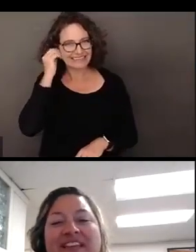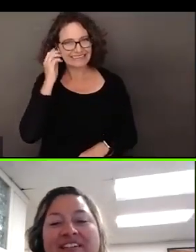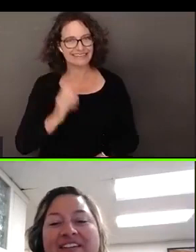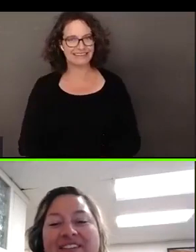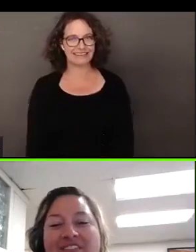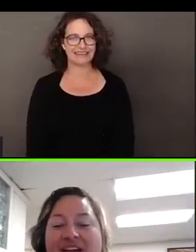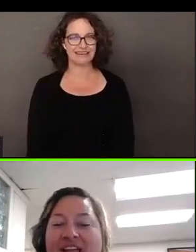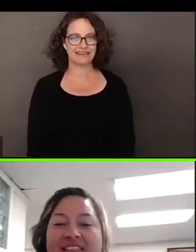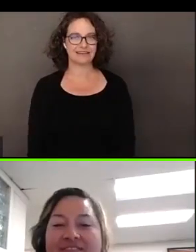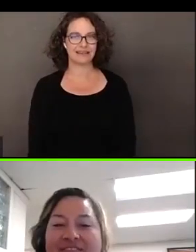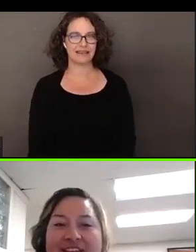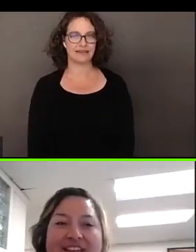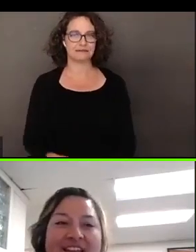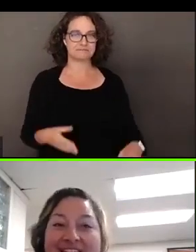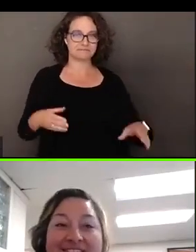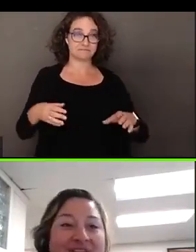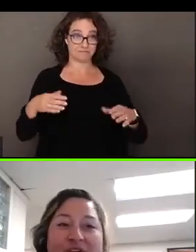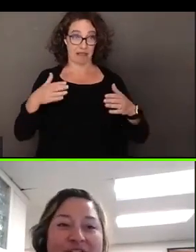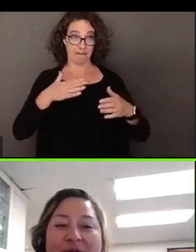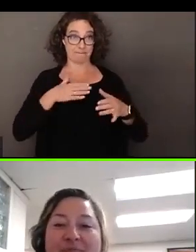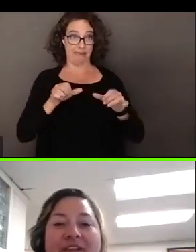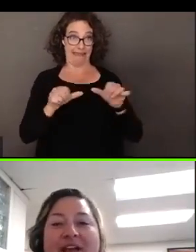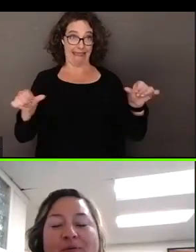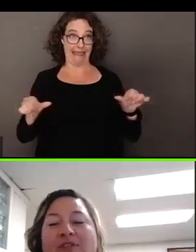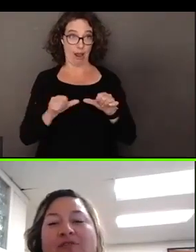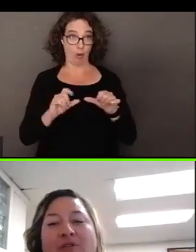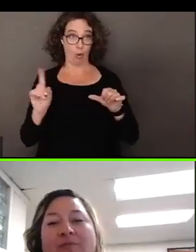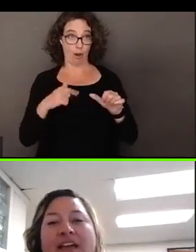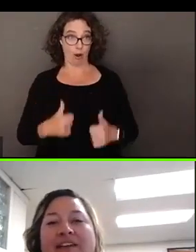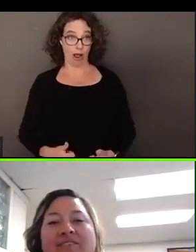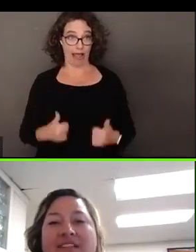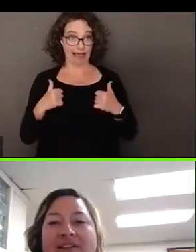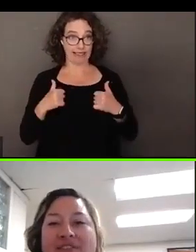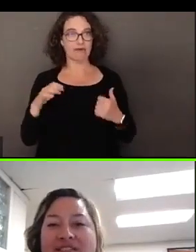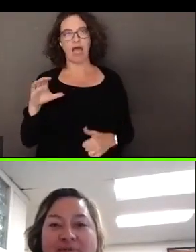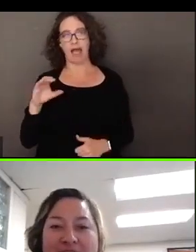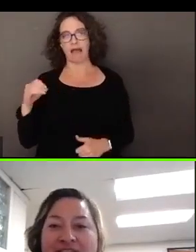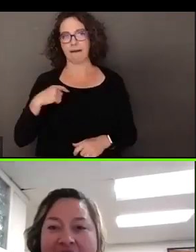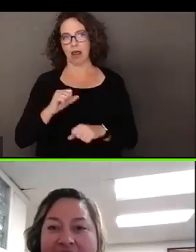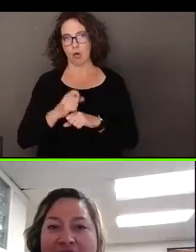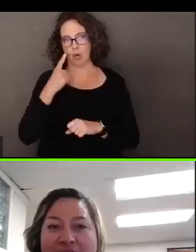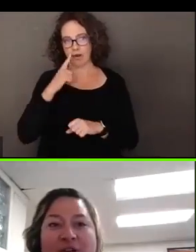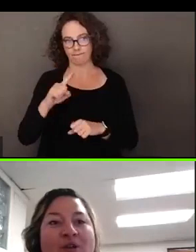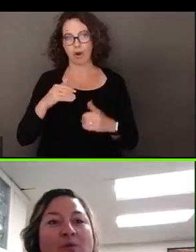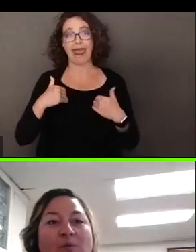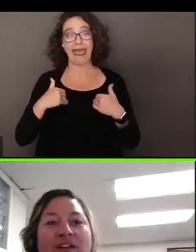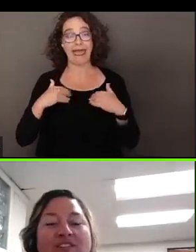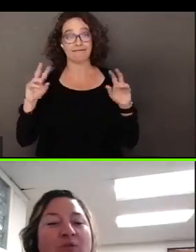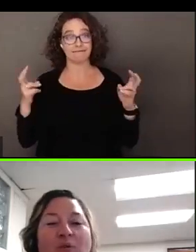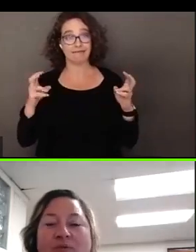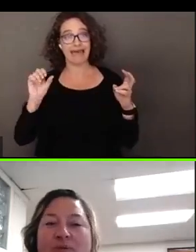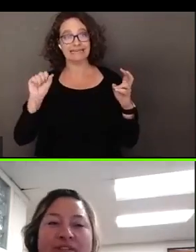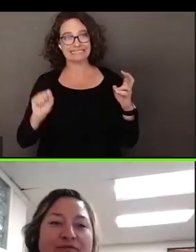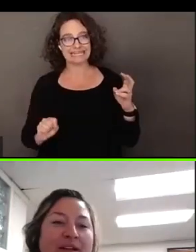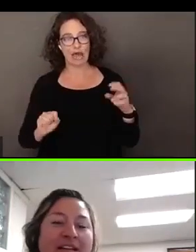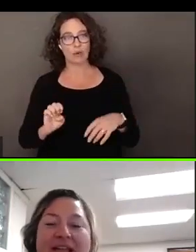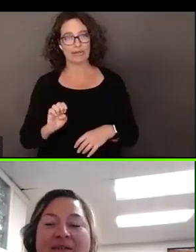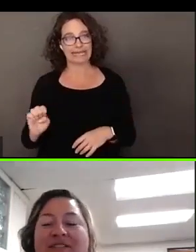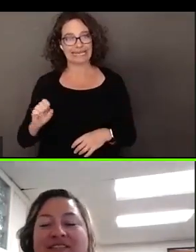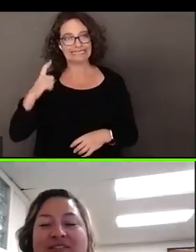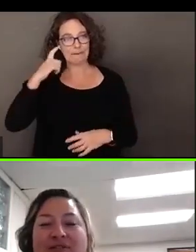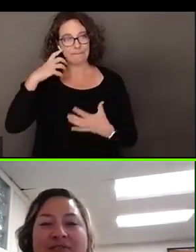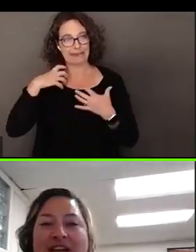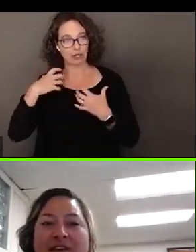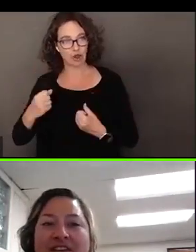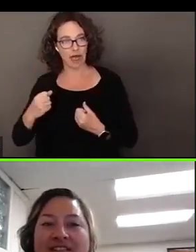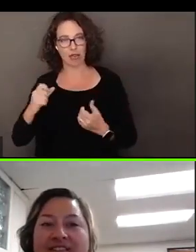So in the area that I live in and the company I work for, we have Southeast Mental Health, which we've